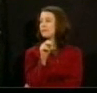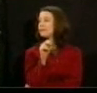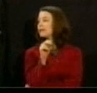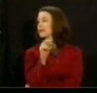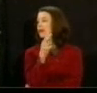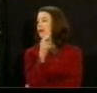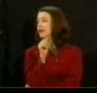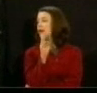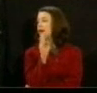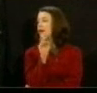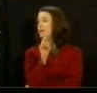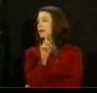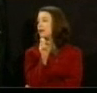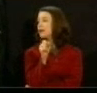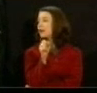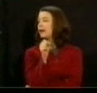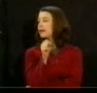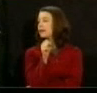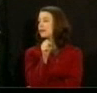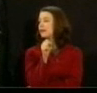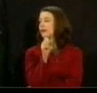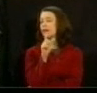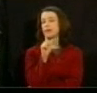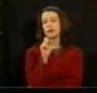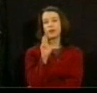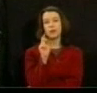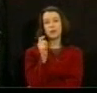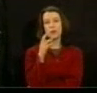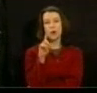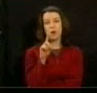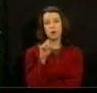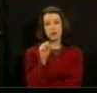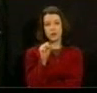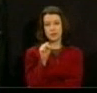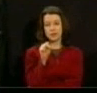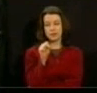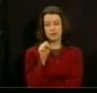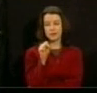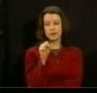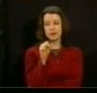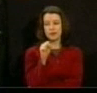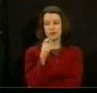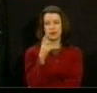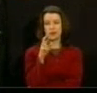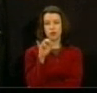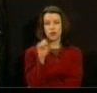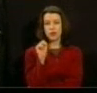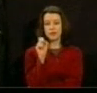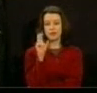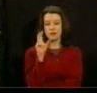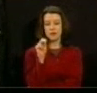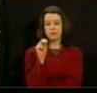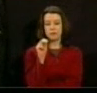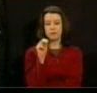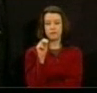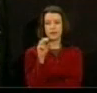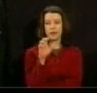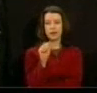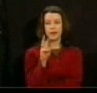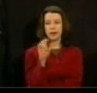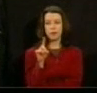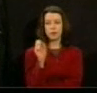Commissioner Hammond, Commissioner Lutho, Yes. Commissioner Grease, Commissioner